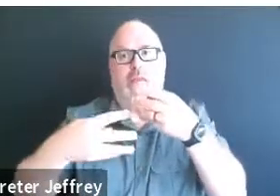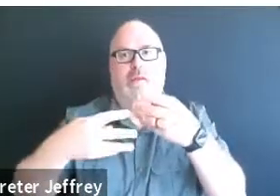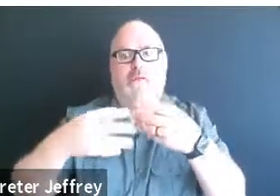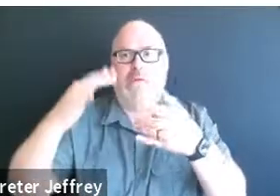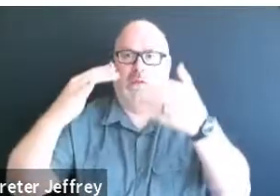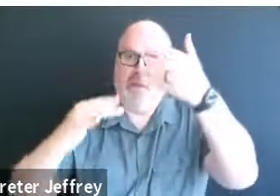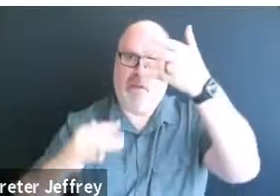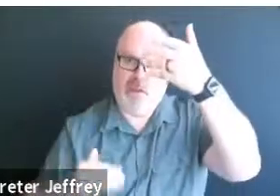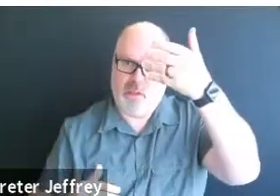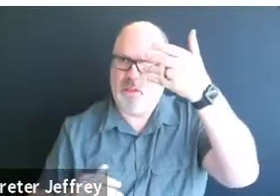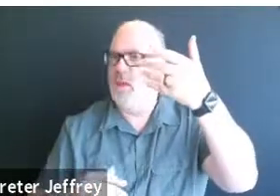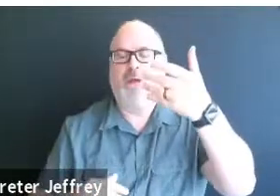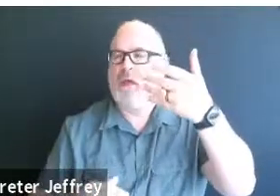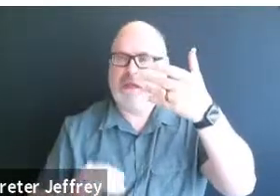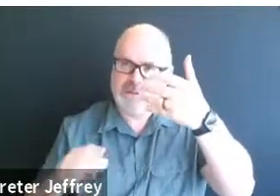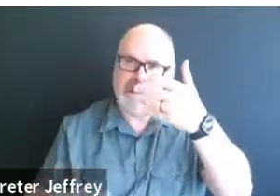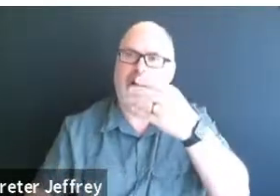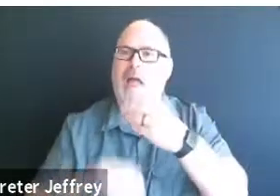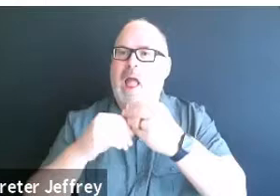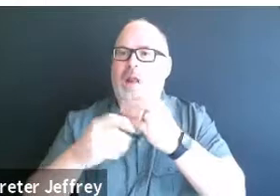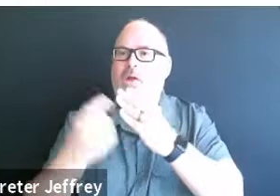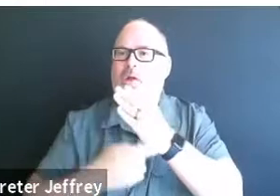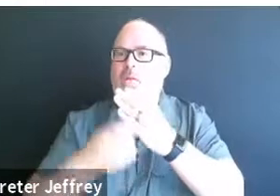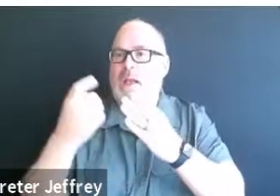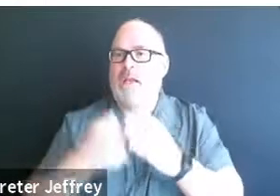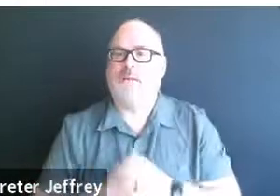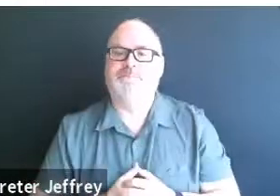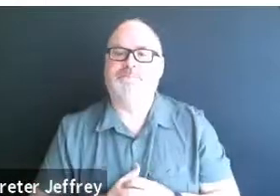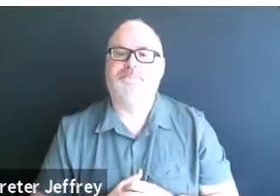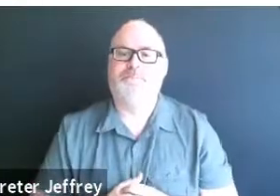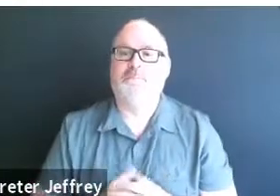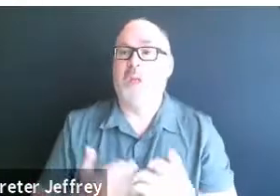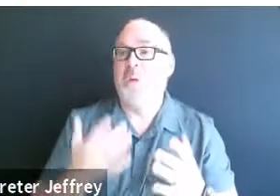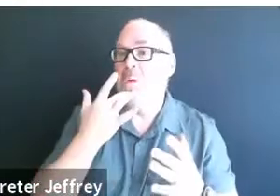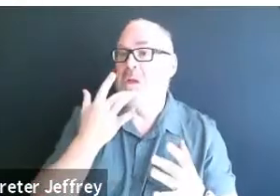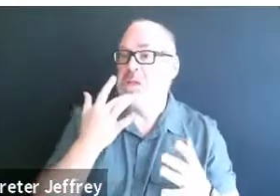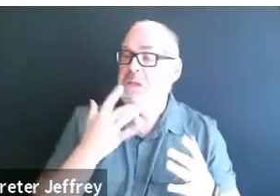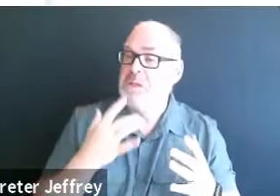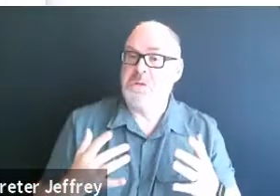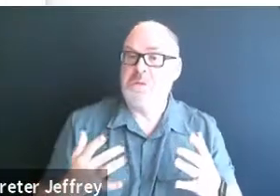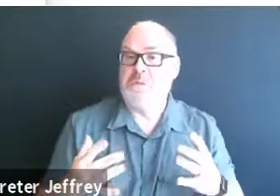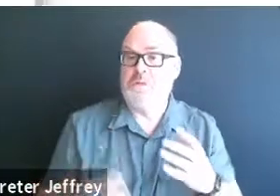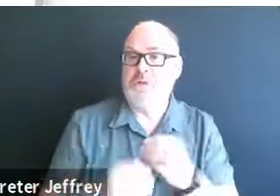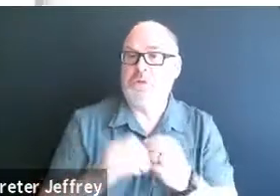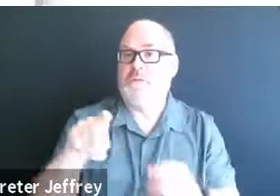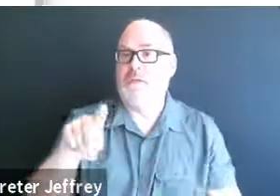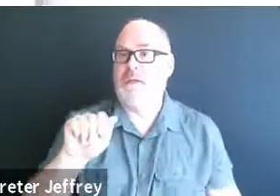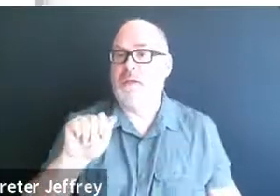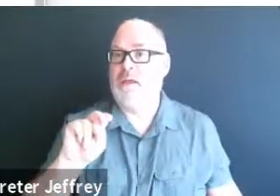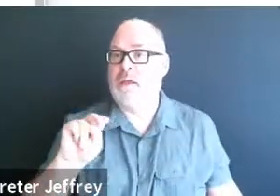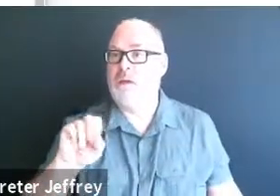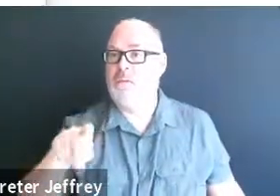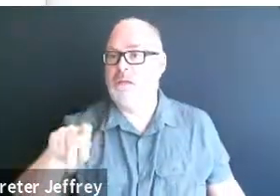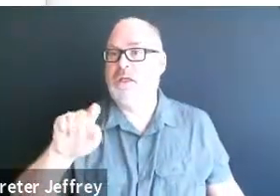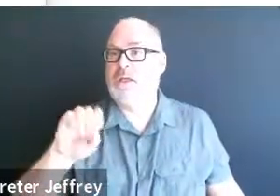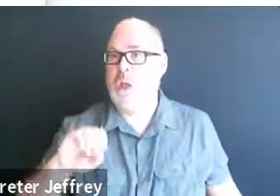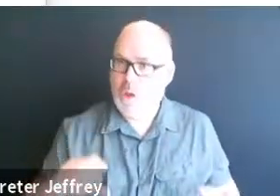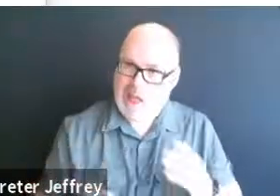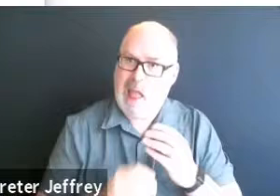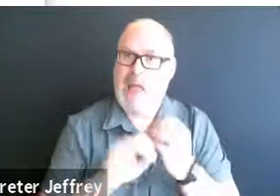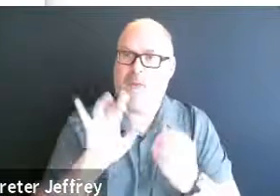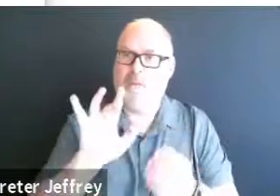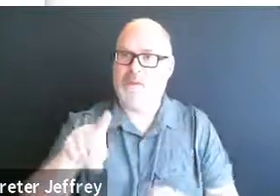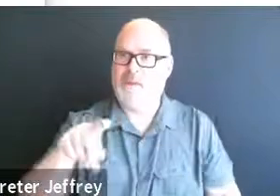through the different options. So let's say I want to put a Panopto video in. I'm going to click the